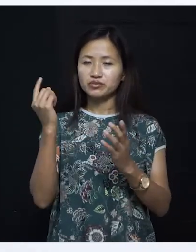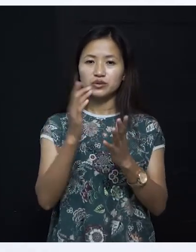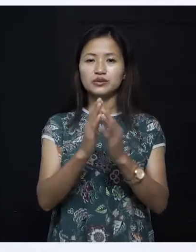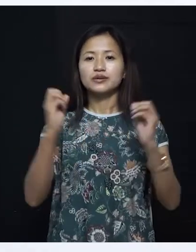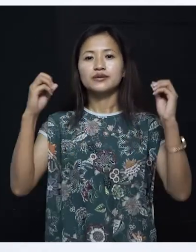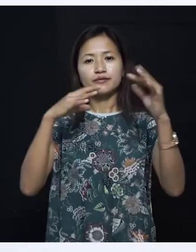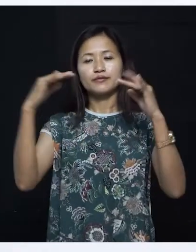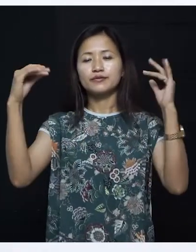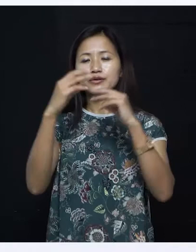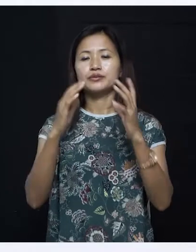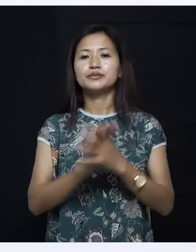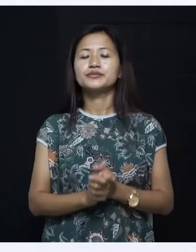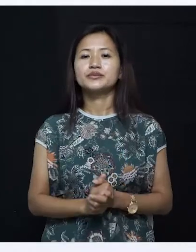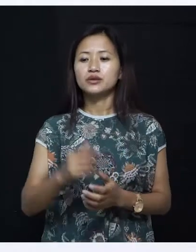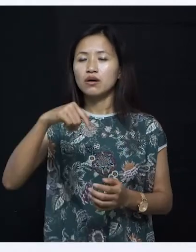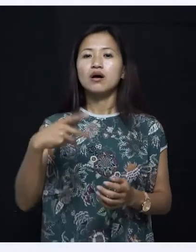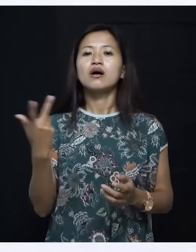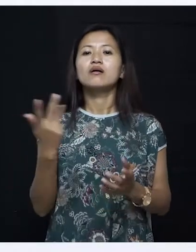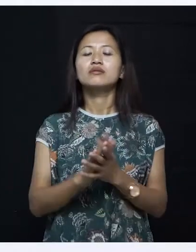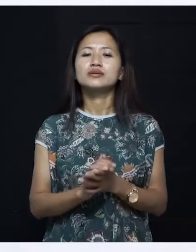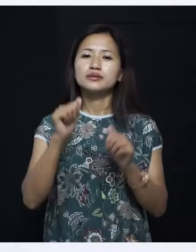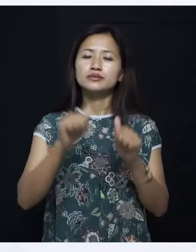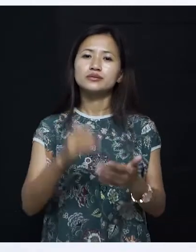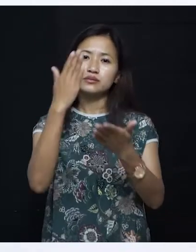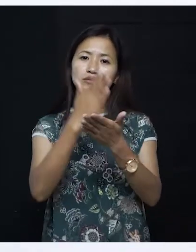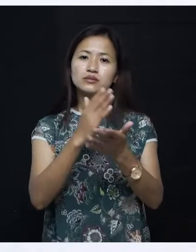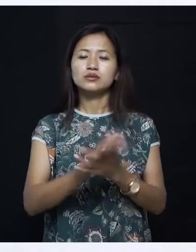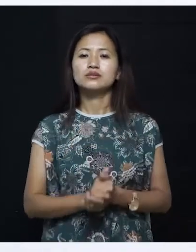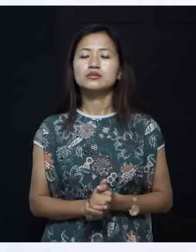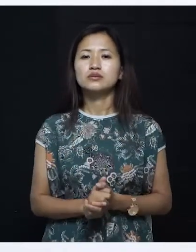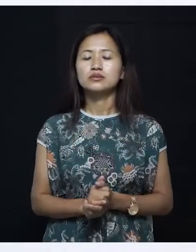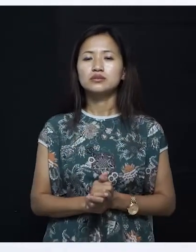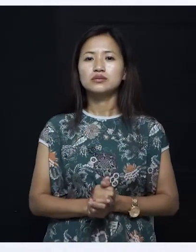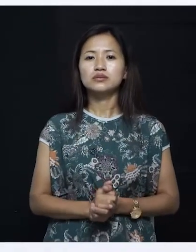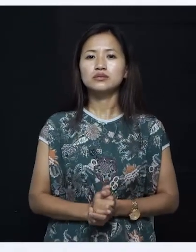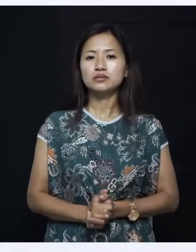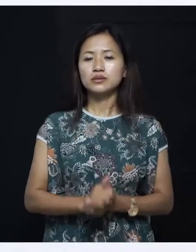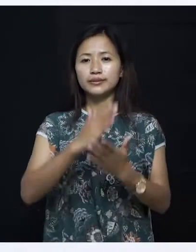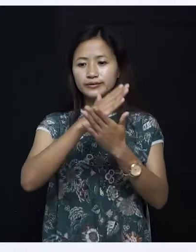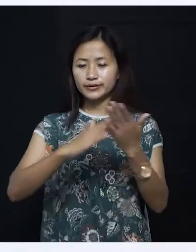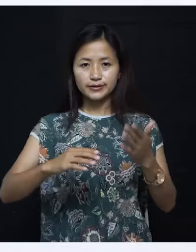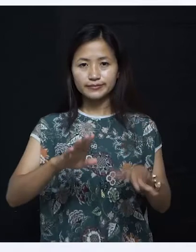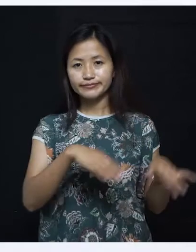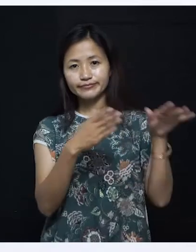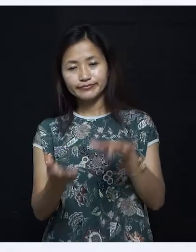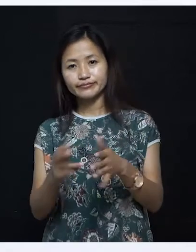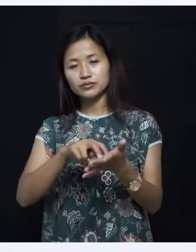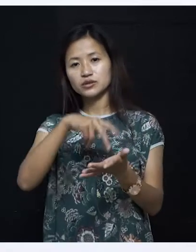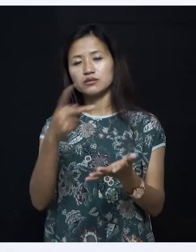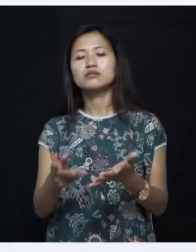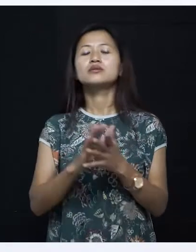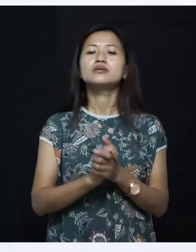environment, okay. Now, how can we stop this, or how can we cut it down, or how can we curtail